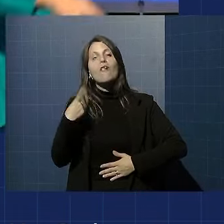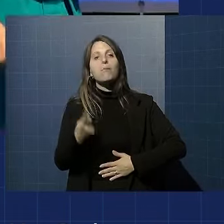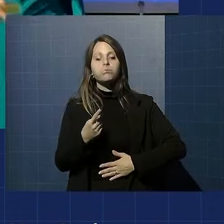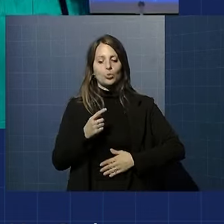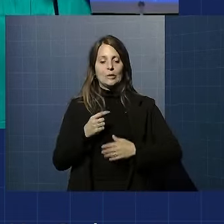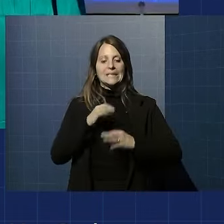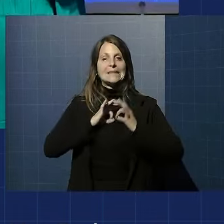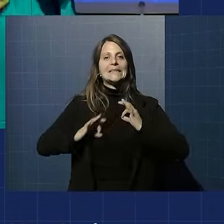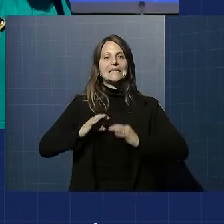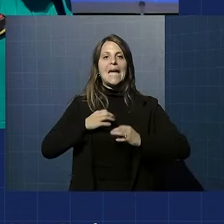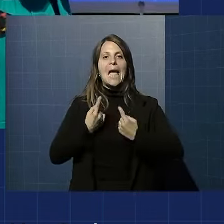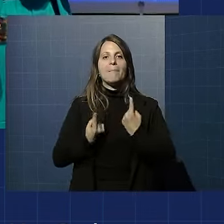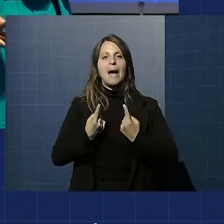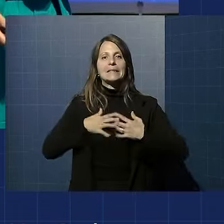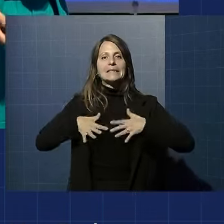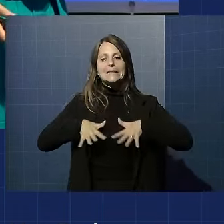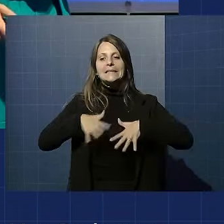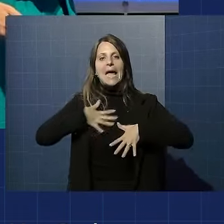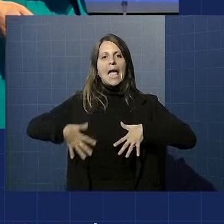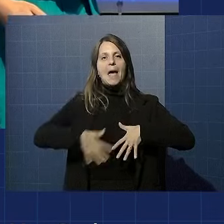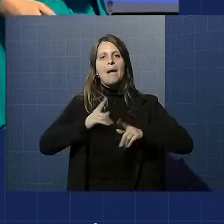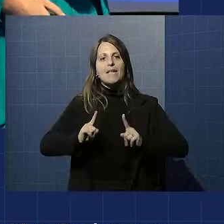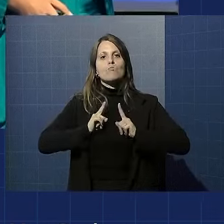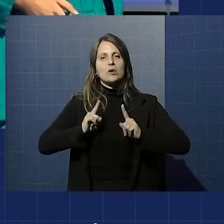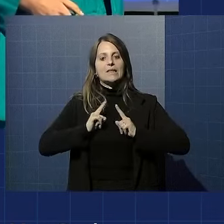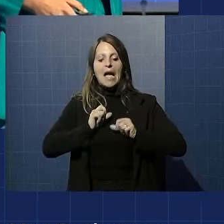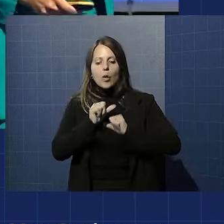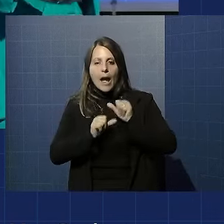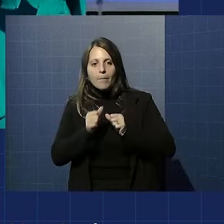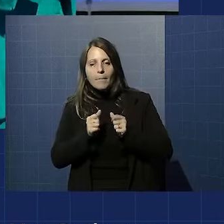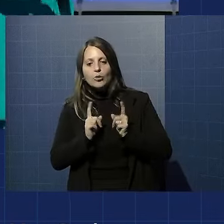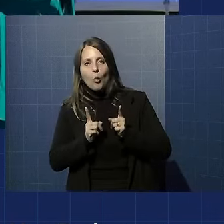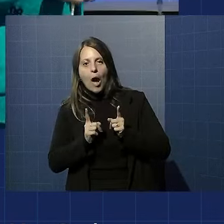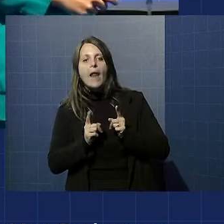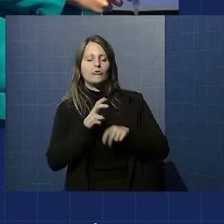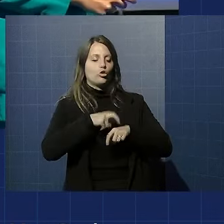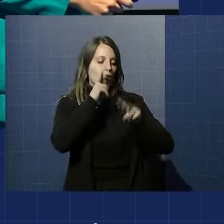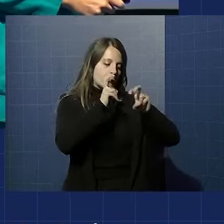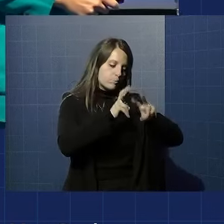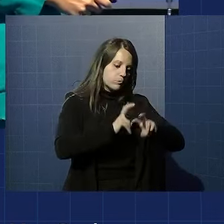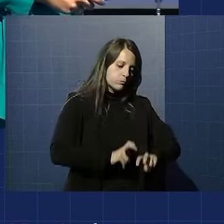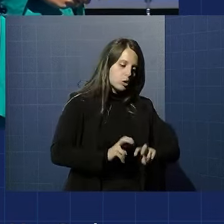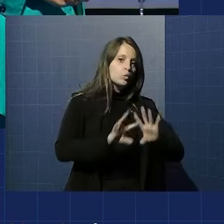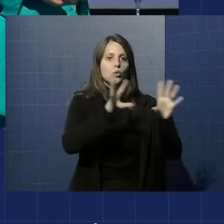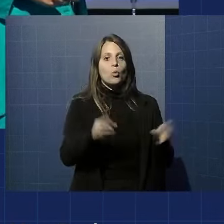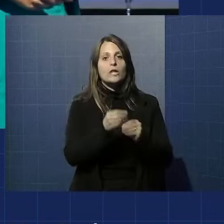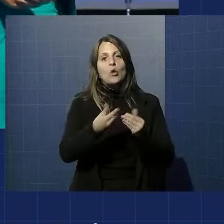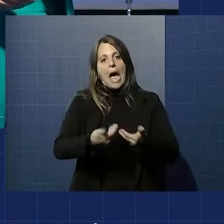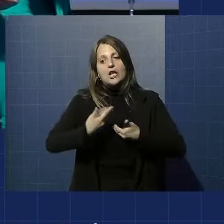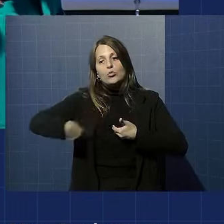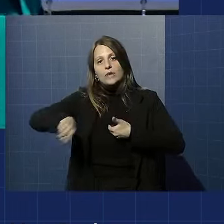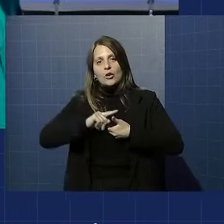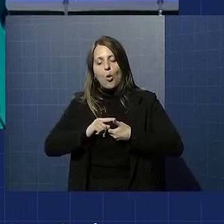the previous simulations that we do. Then I just want to briefly touch on another